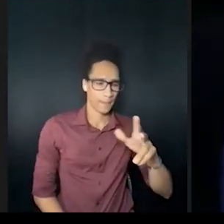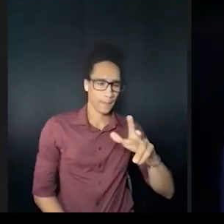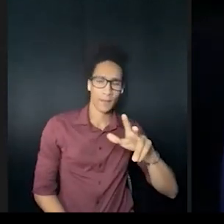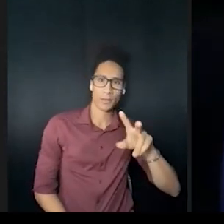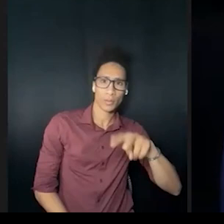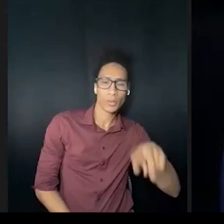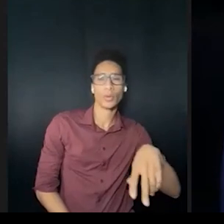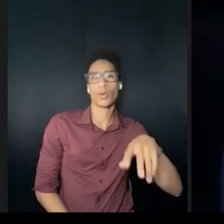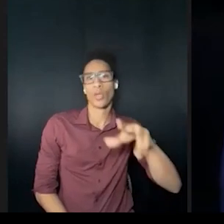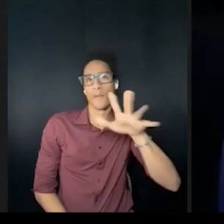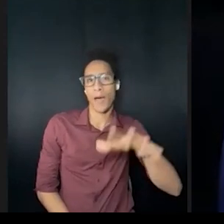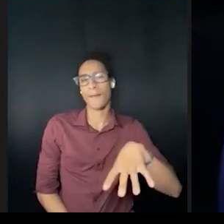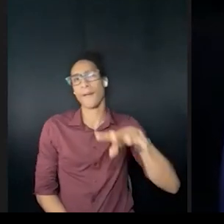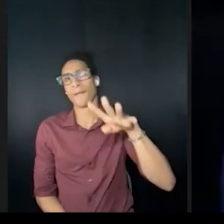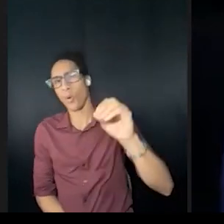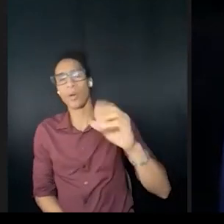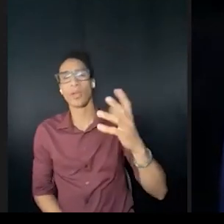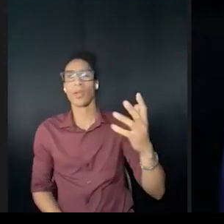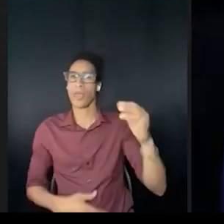That imbalance was there, but